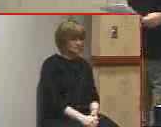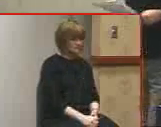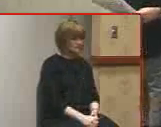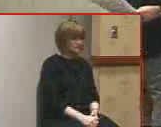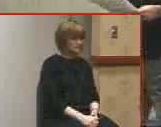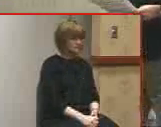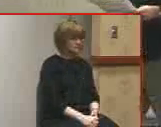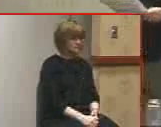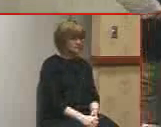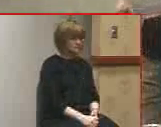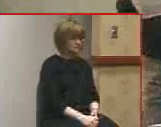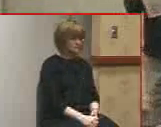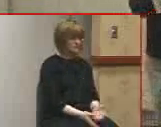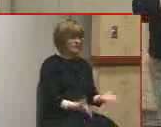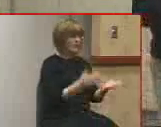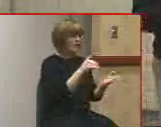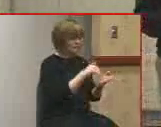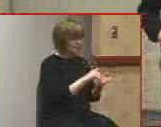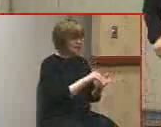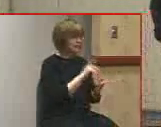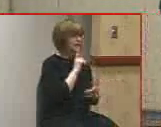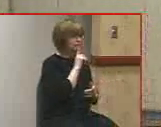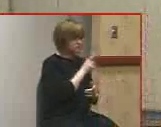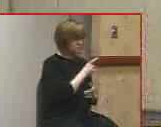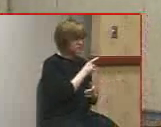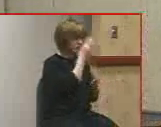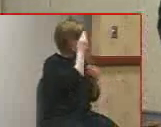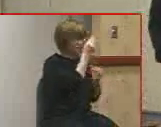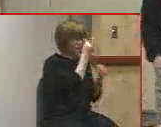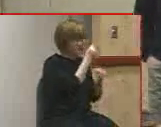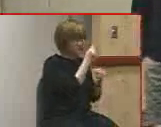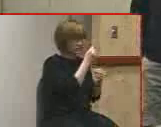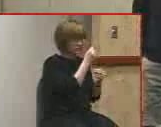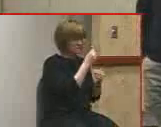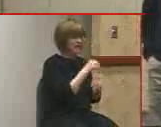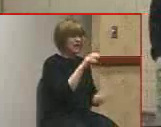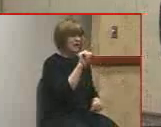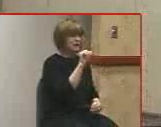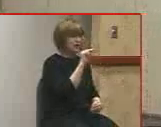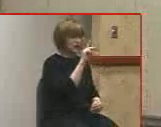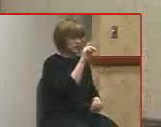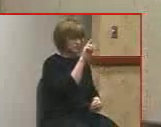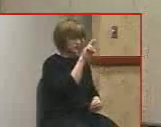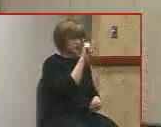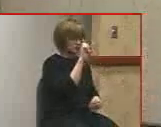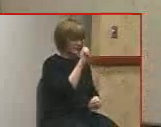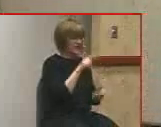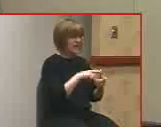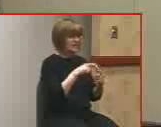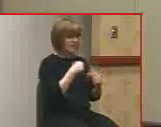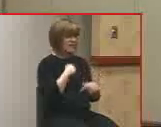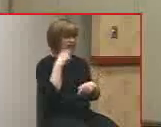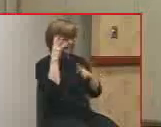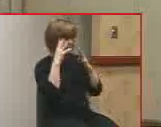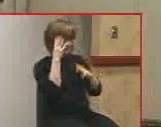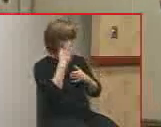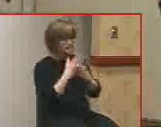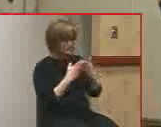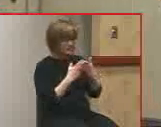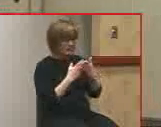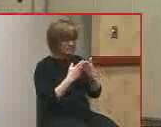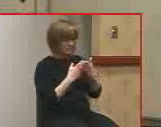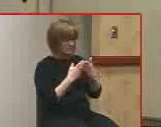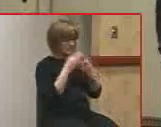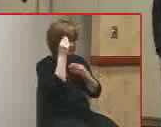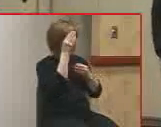Once again, we've got some real information from Andre, and then I've made some up to find a function for